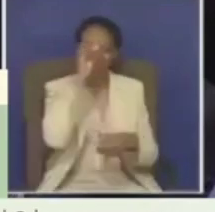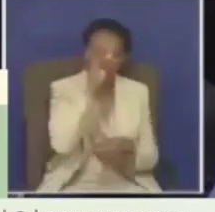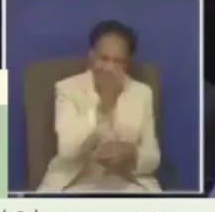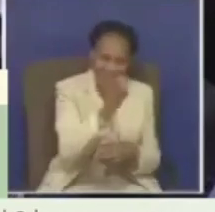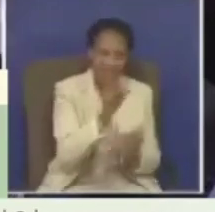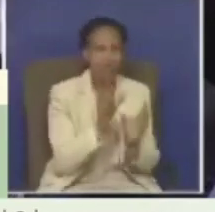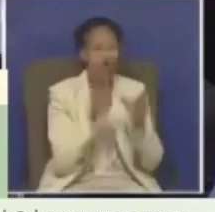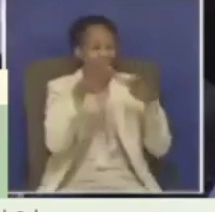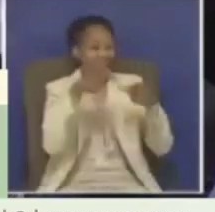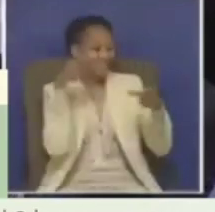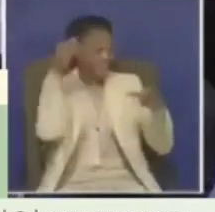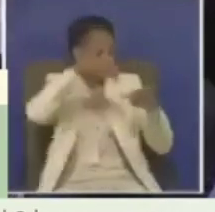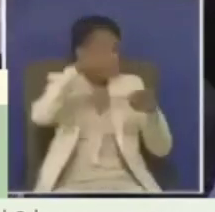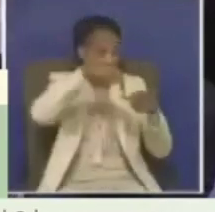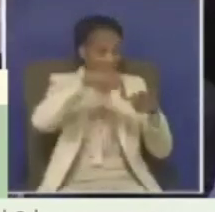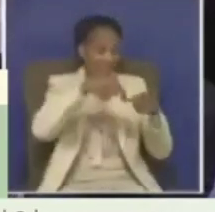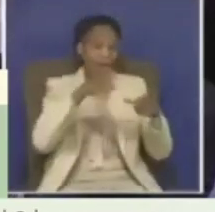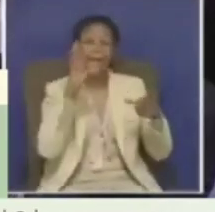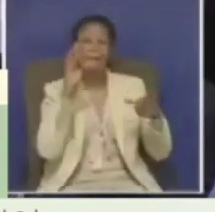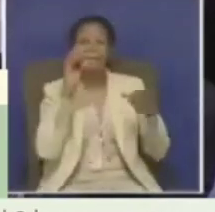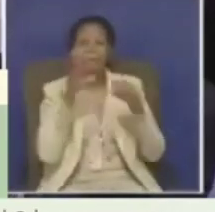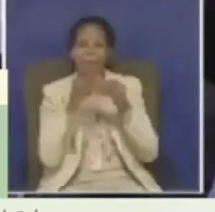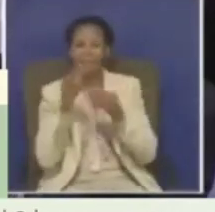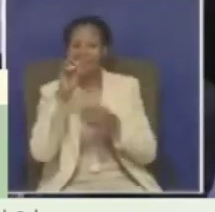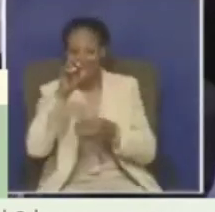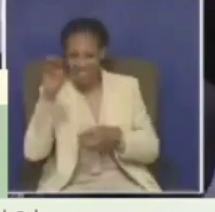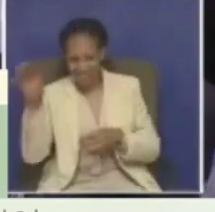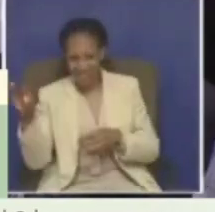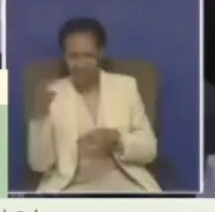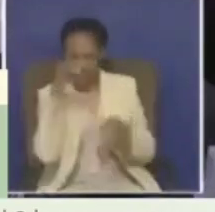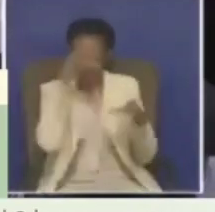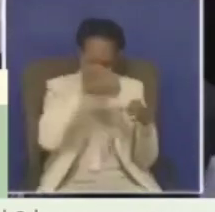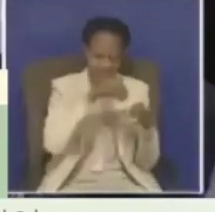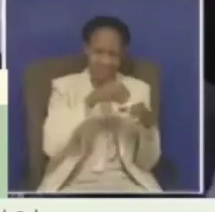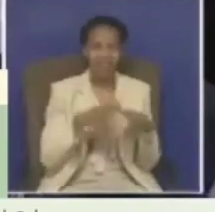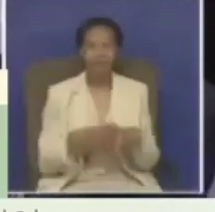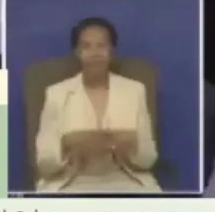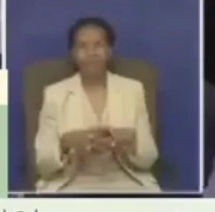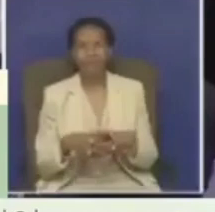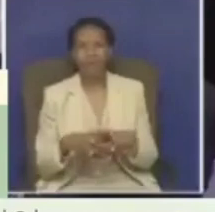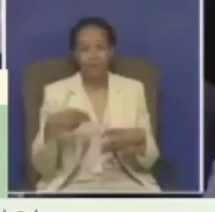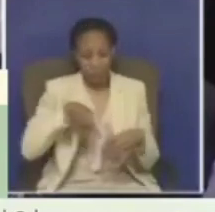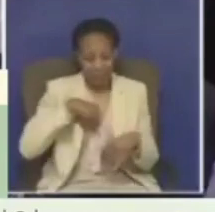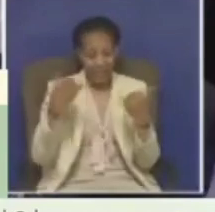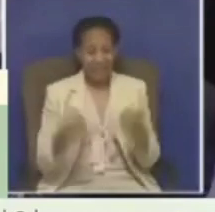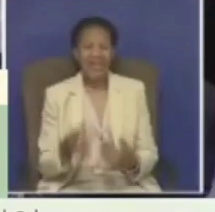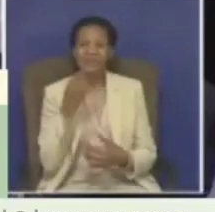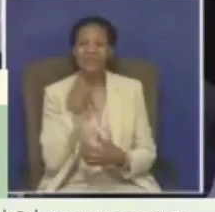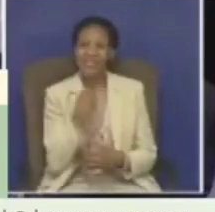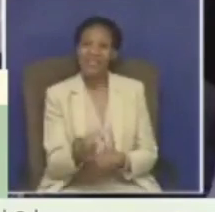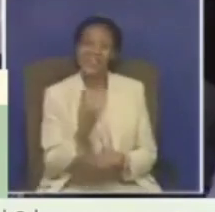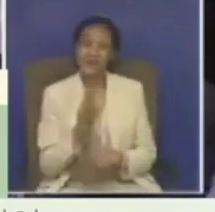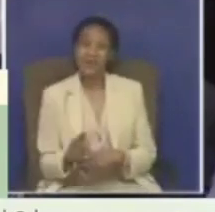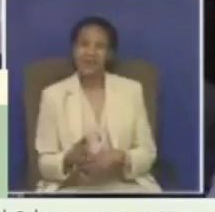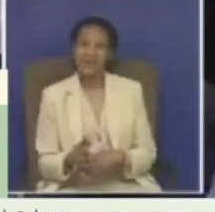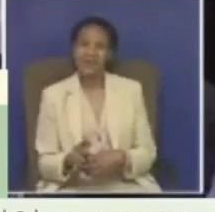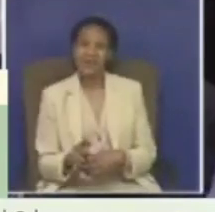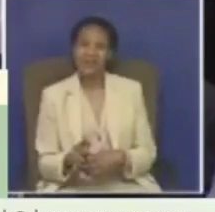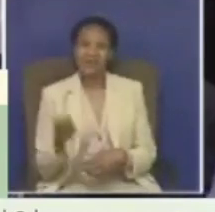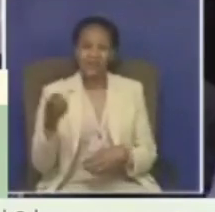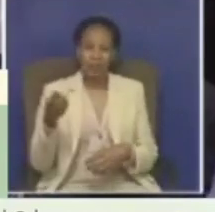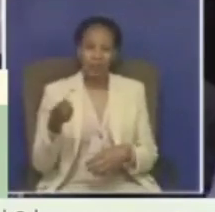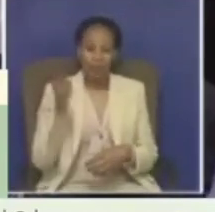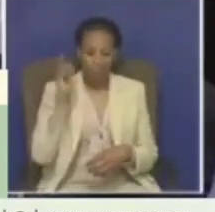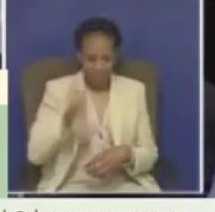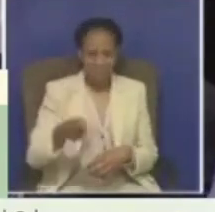the committee that represent political parties. And what we are saying, so instead of saying we